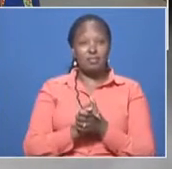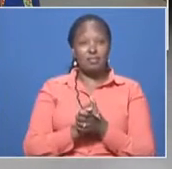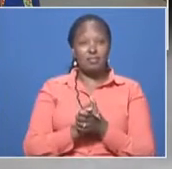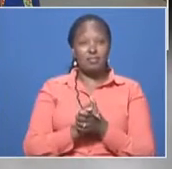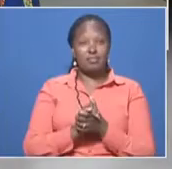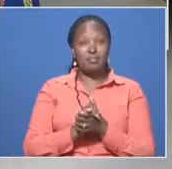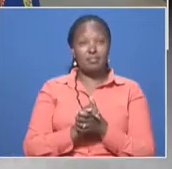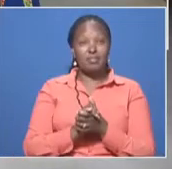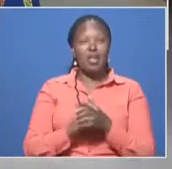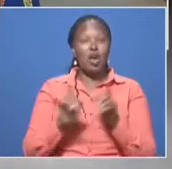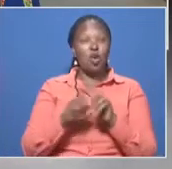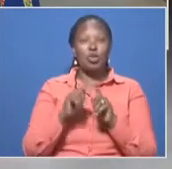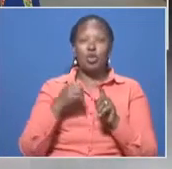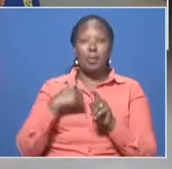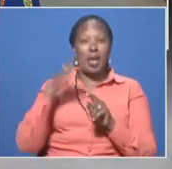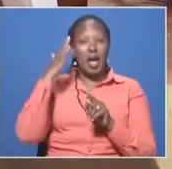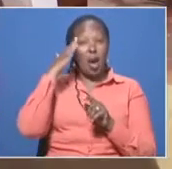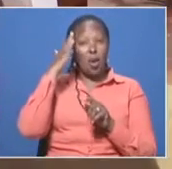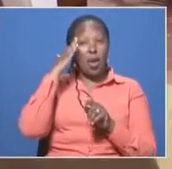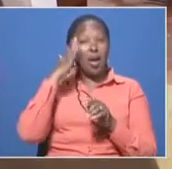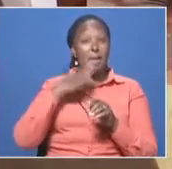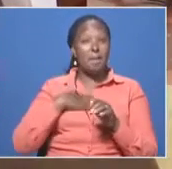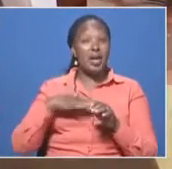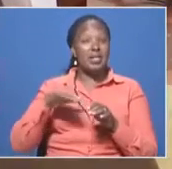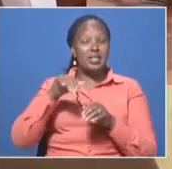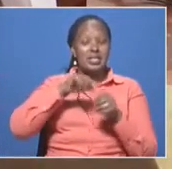Still not aware of my surroundings.